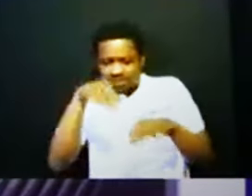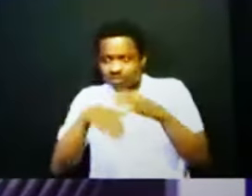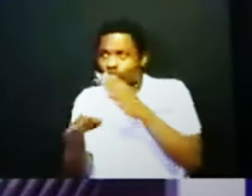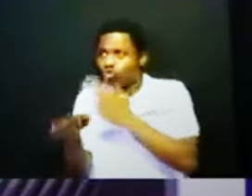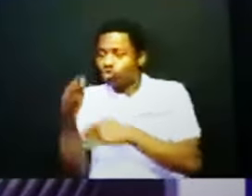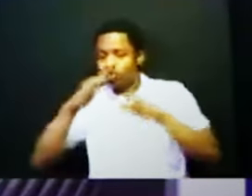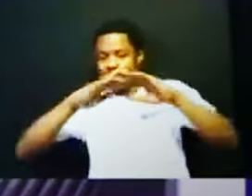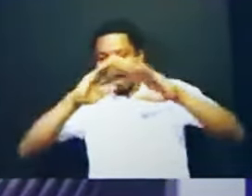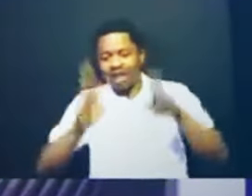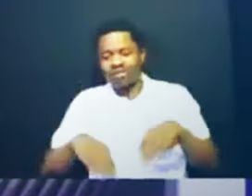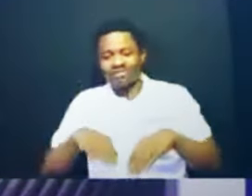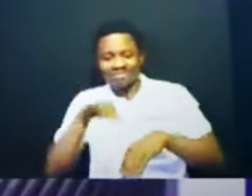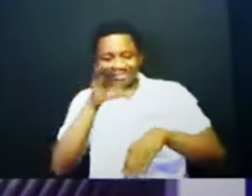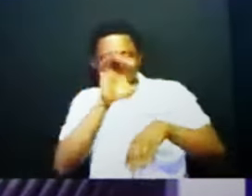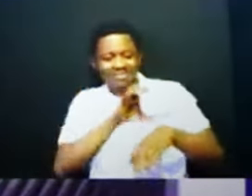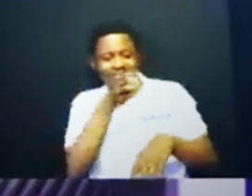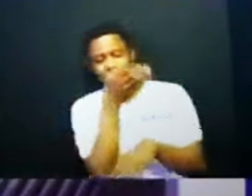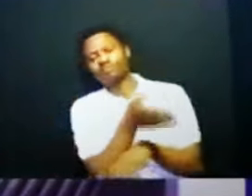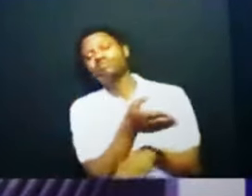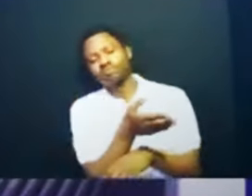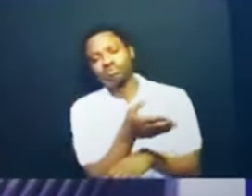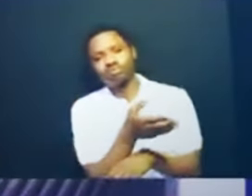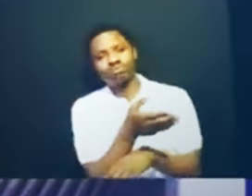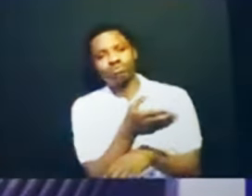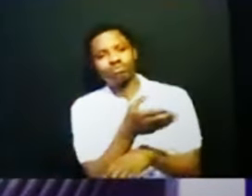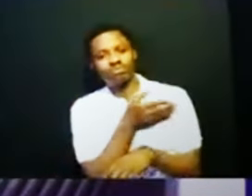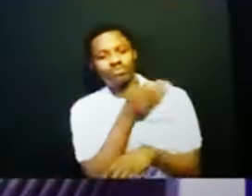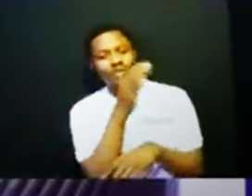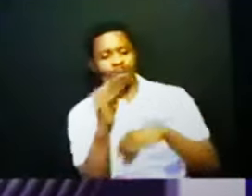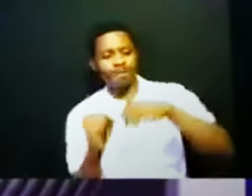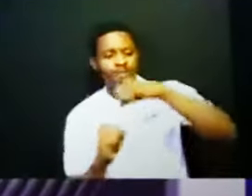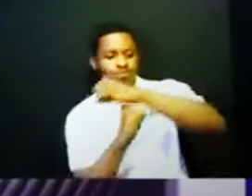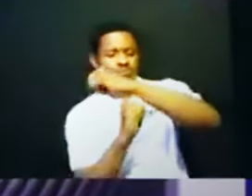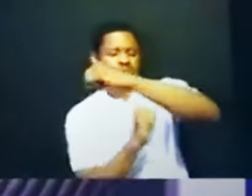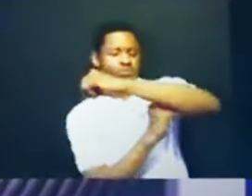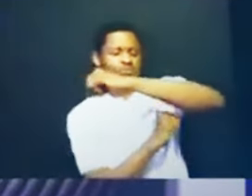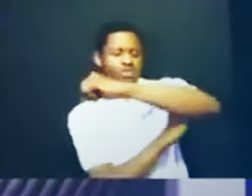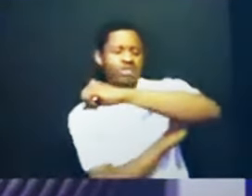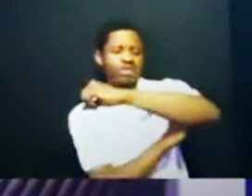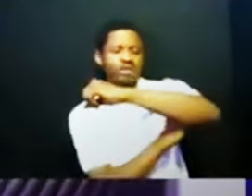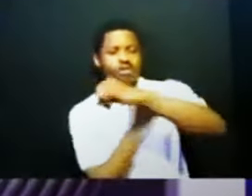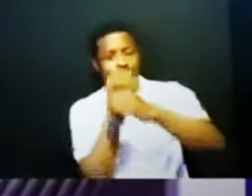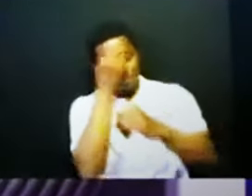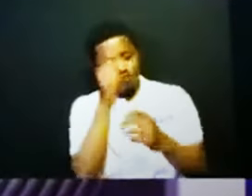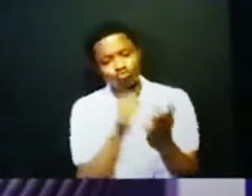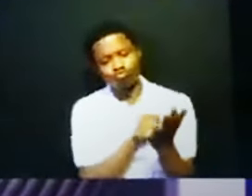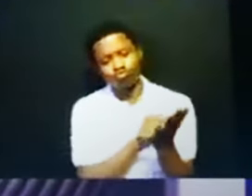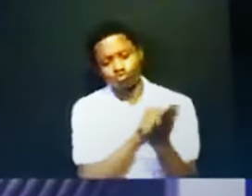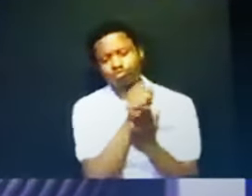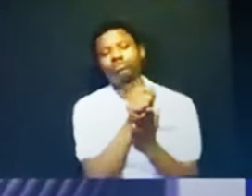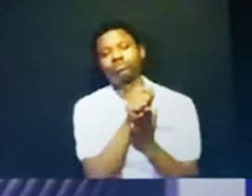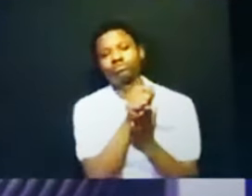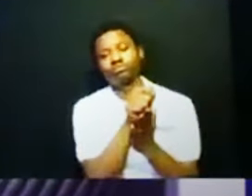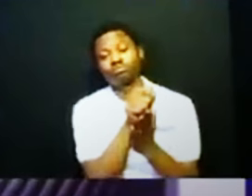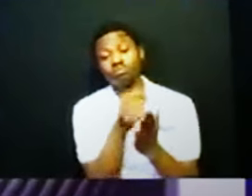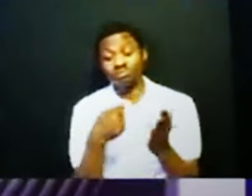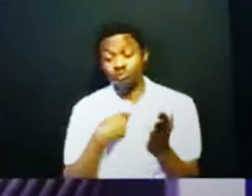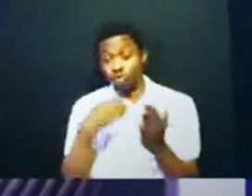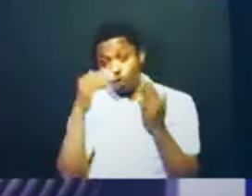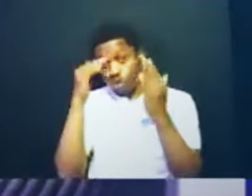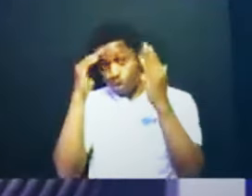the church of the living God, the pillar and foundation of the truth.